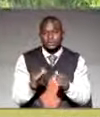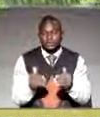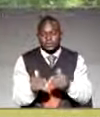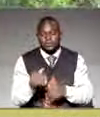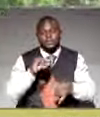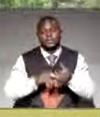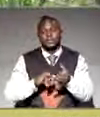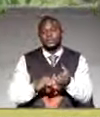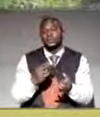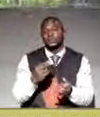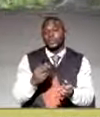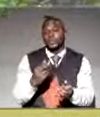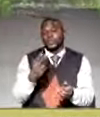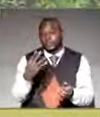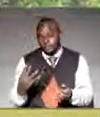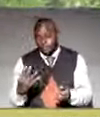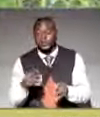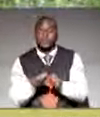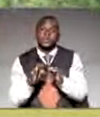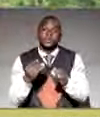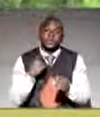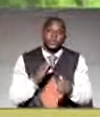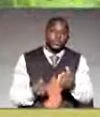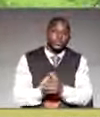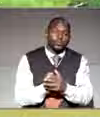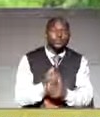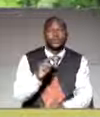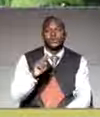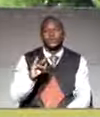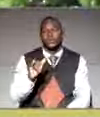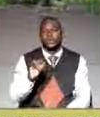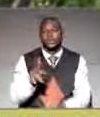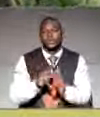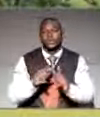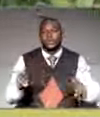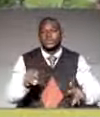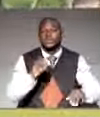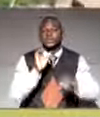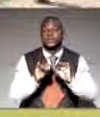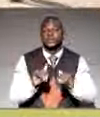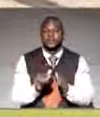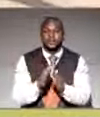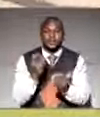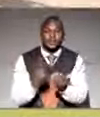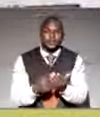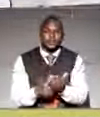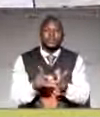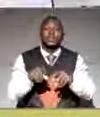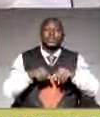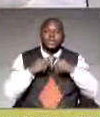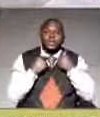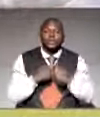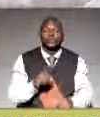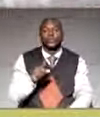September 2024. It is funded by USAID's Food for Peace Office. Uganda is currently hosting over